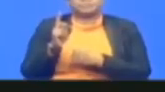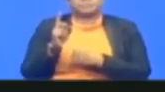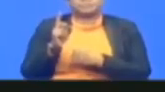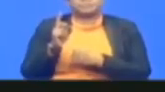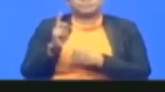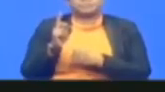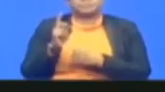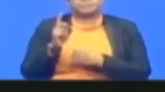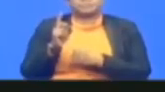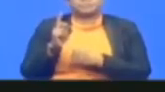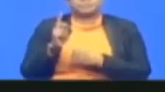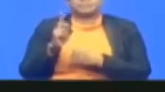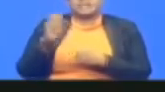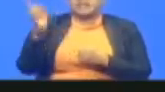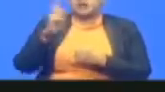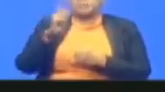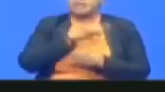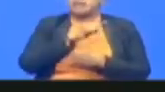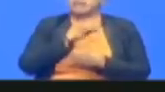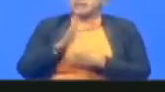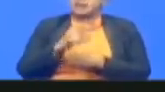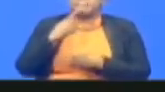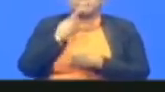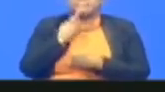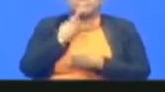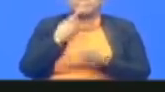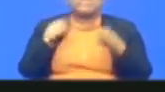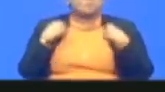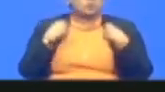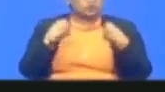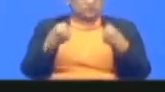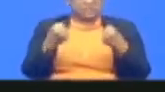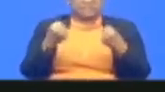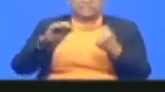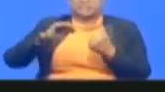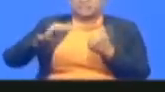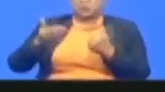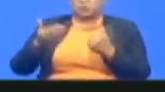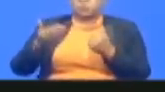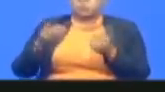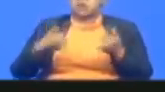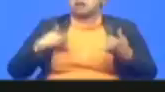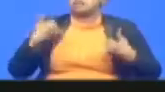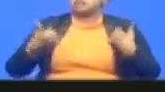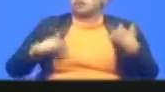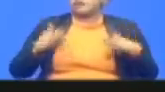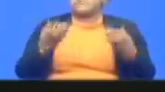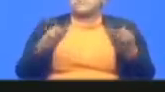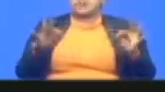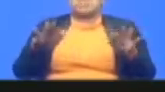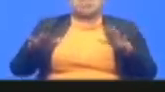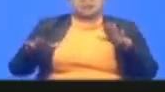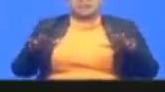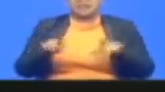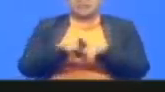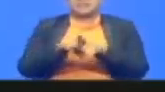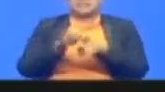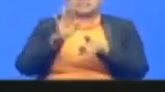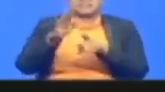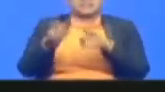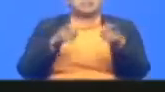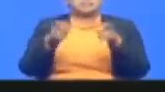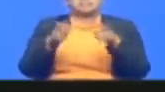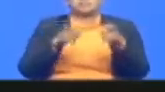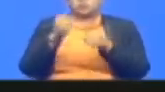Nairobi Governor Mike Mbuvi Sonko says motorists in the city will enjoy free parking as his administration works on fine-tuning the